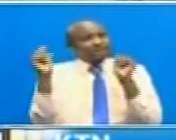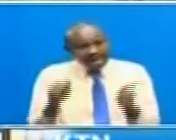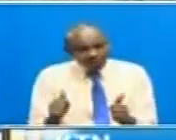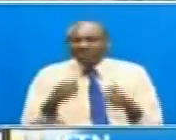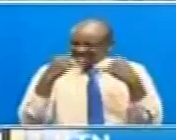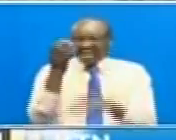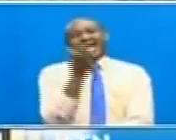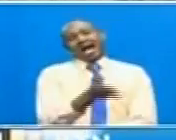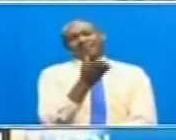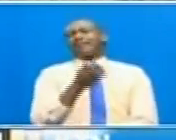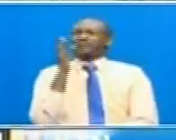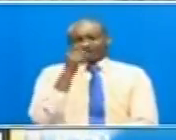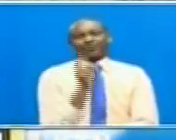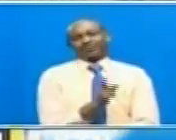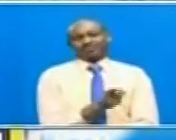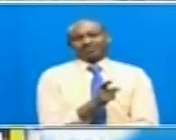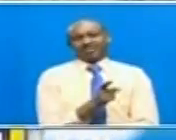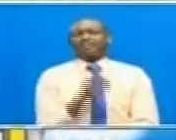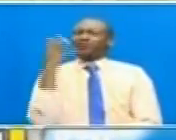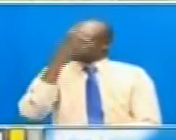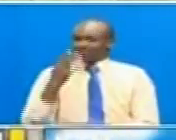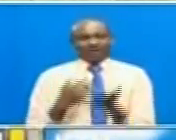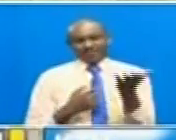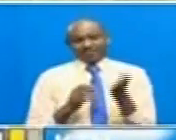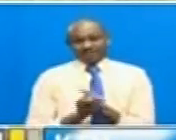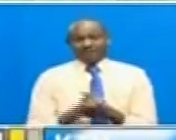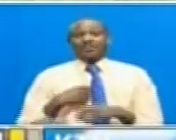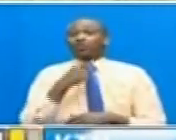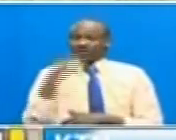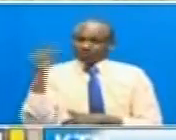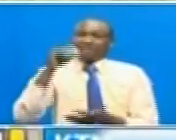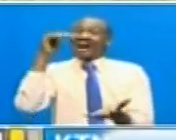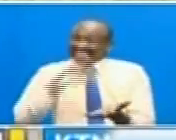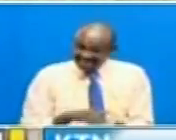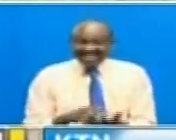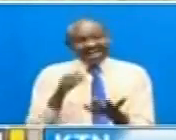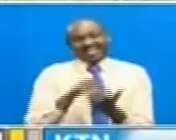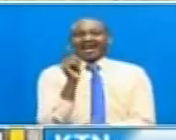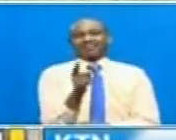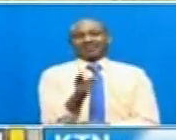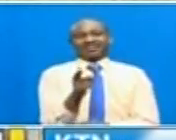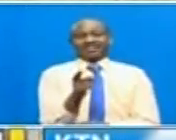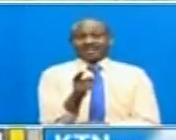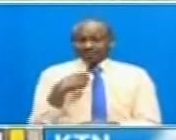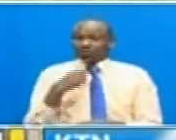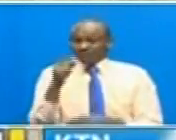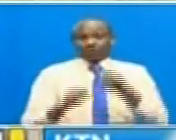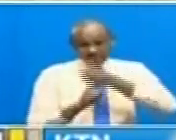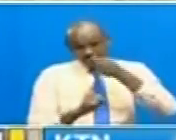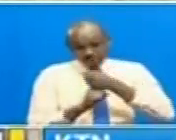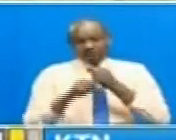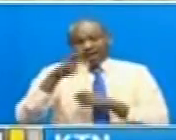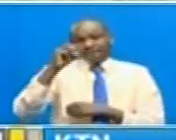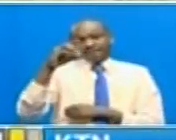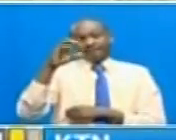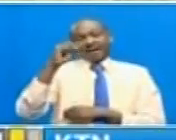try this place. It's just beautiful. I really want to come here again and basically to support the Magadi